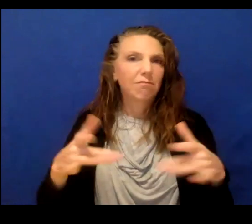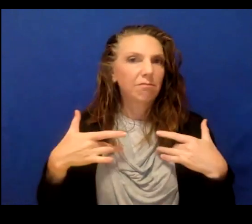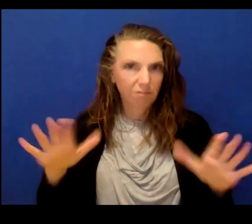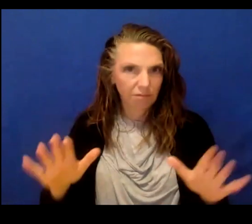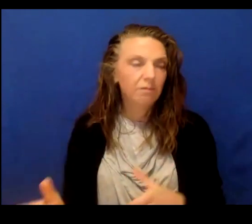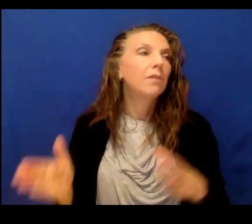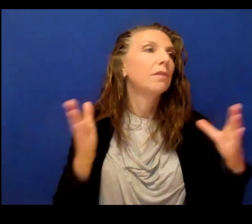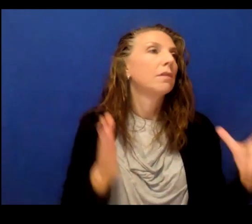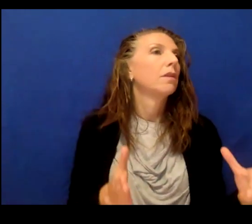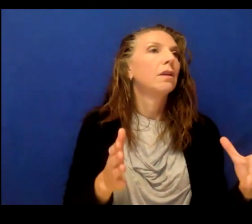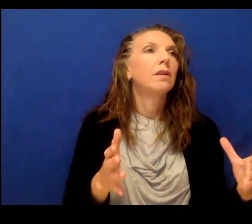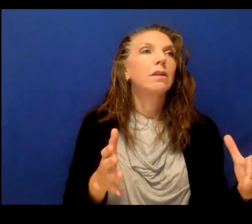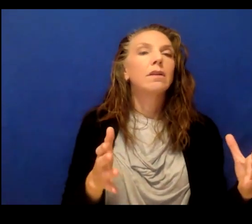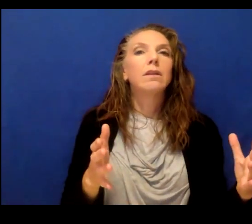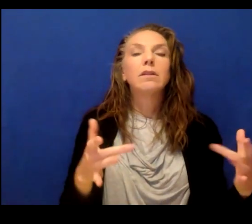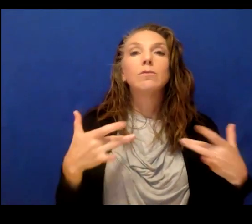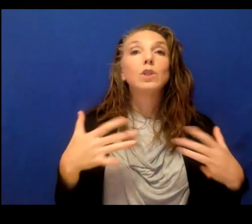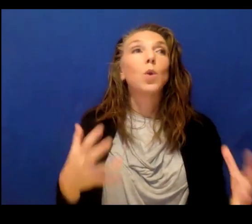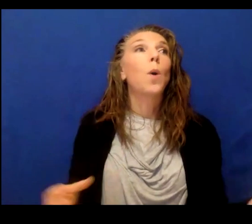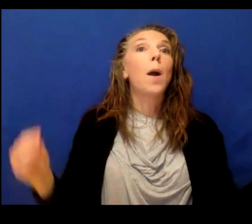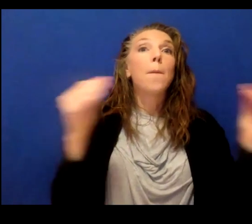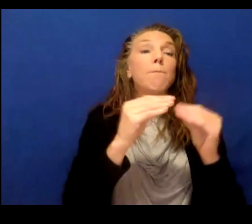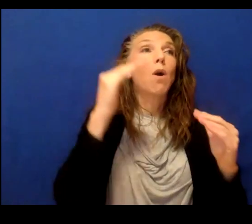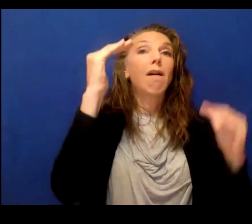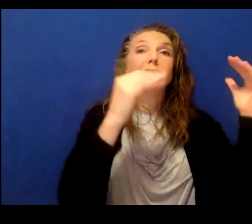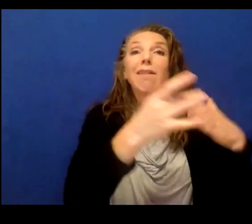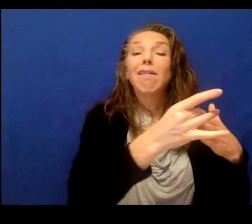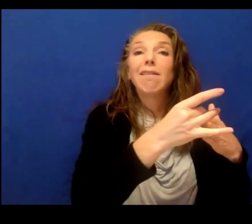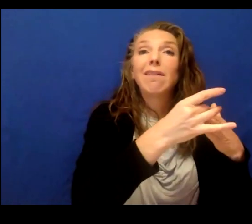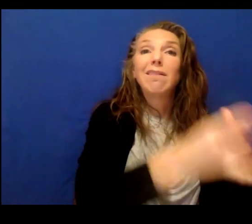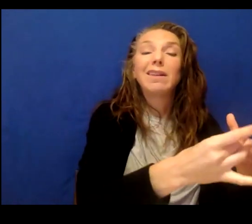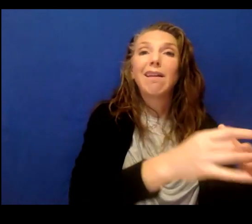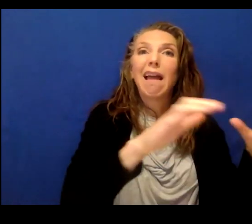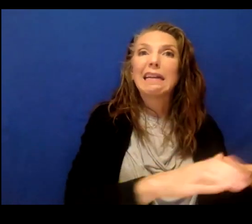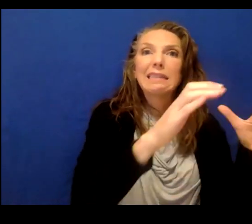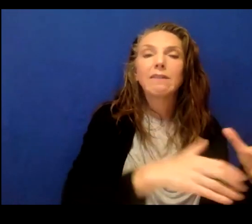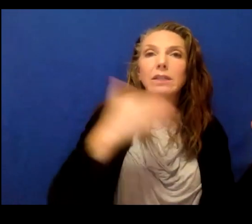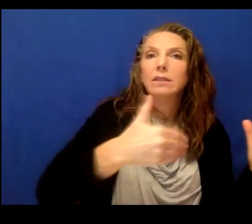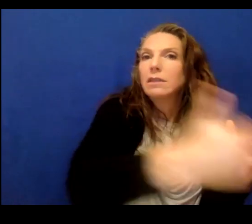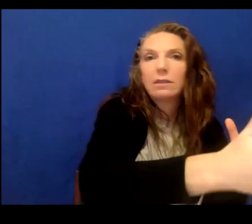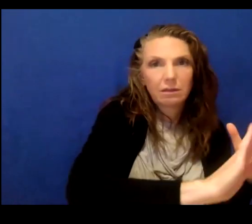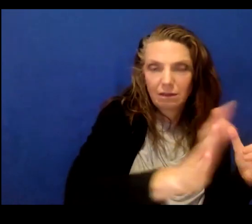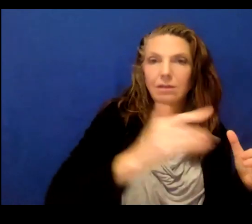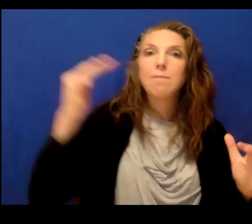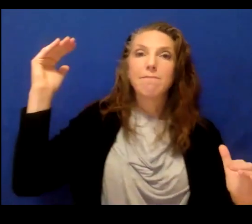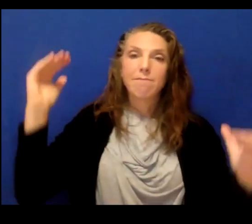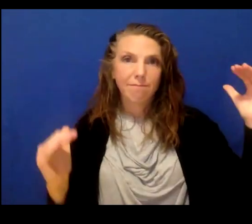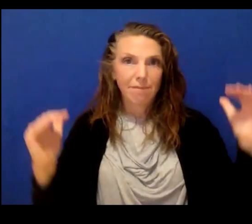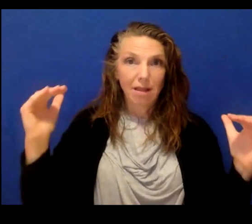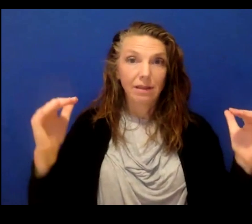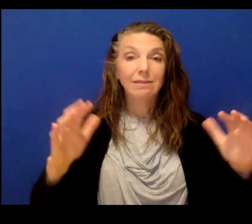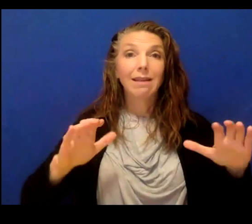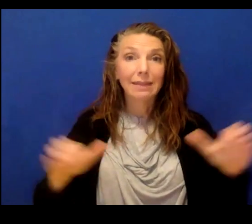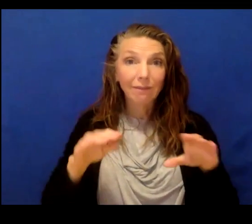there's multiple more adult directed routines or activities in a row. We want to balance